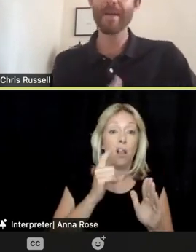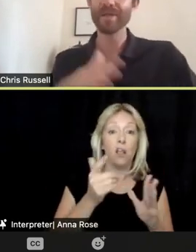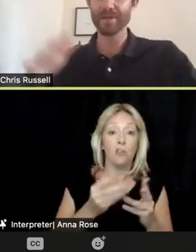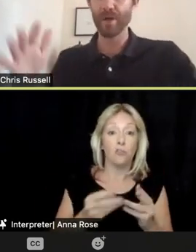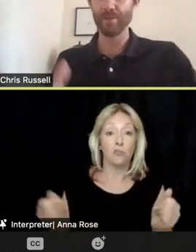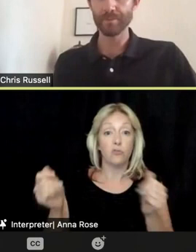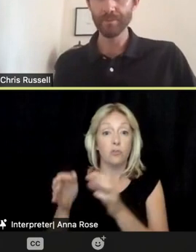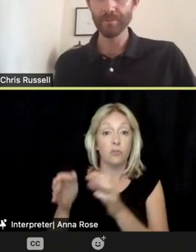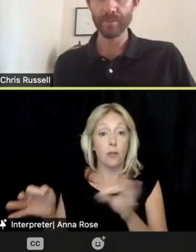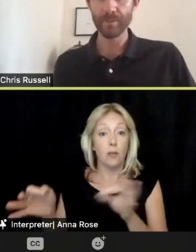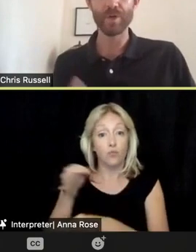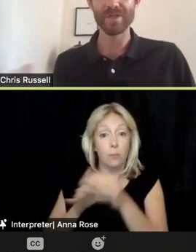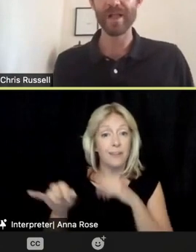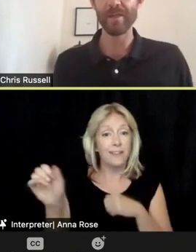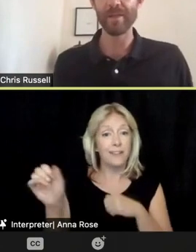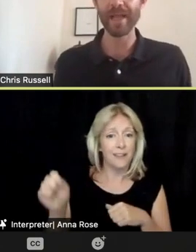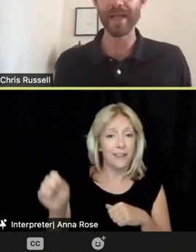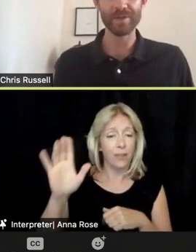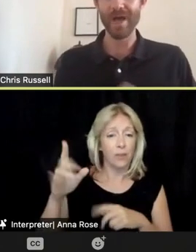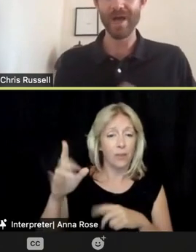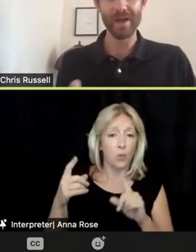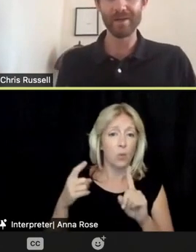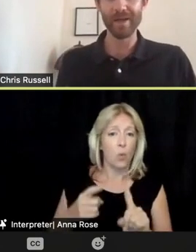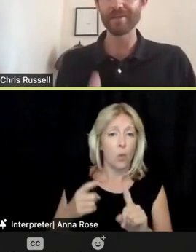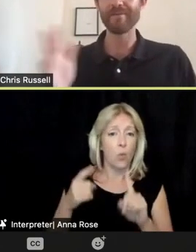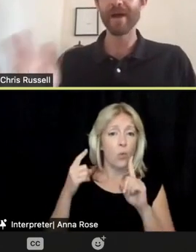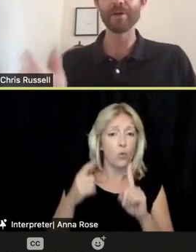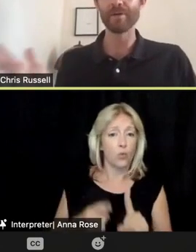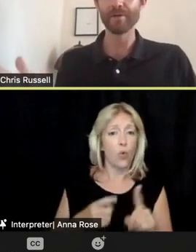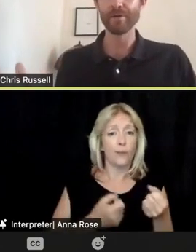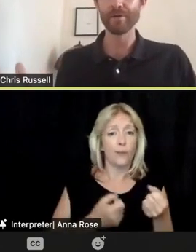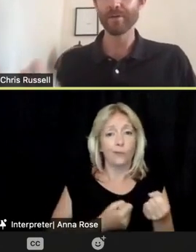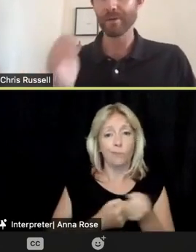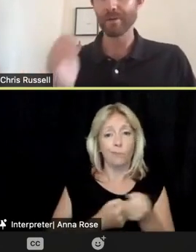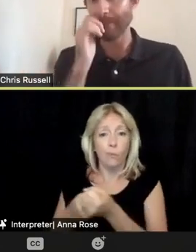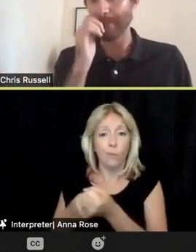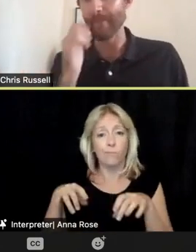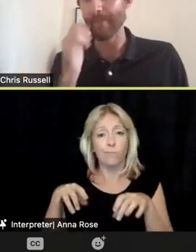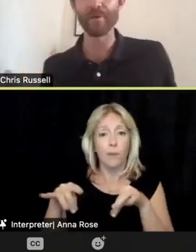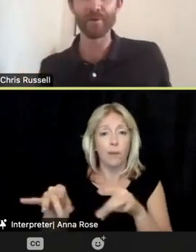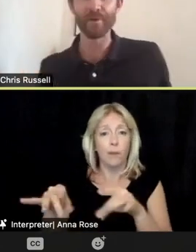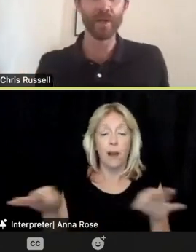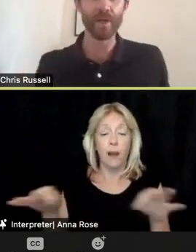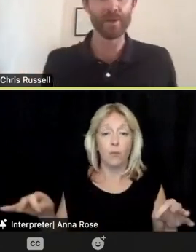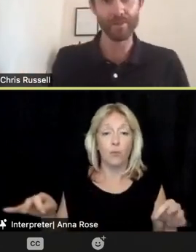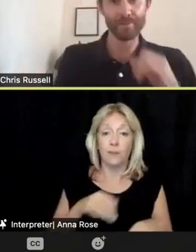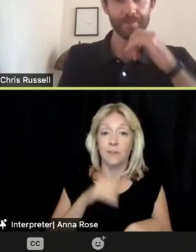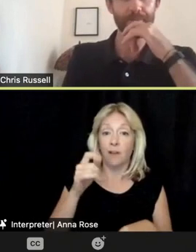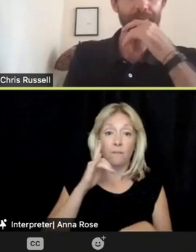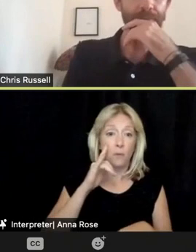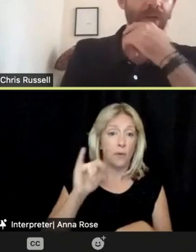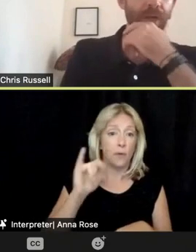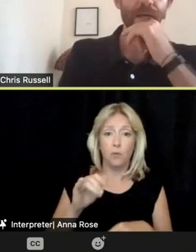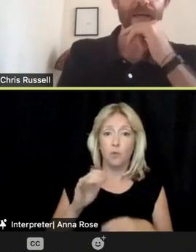to be a stepping stone towards developing language, not the final mode of